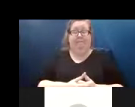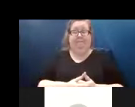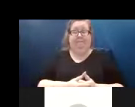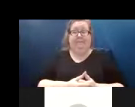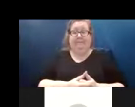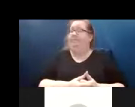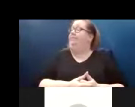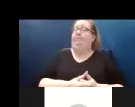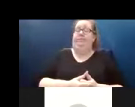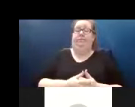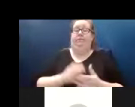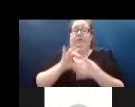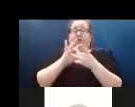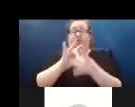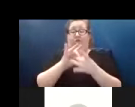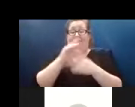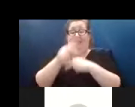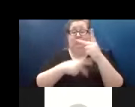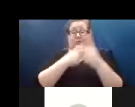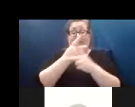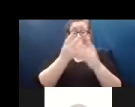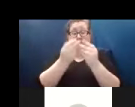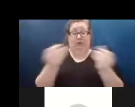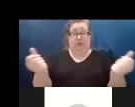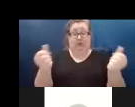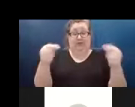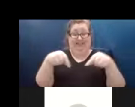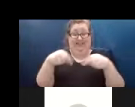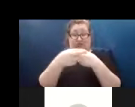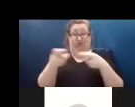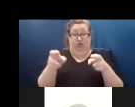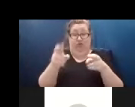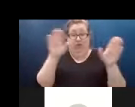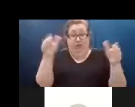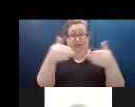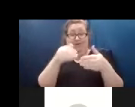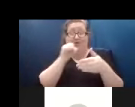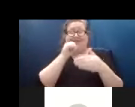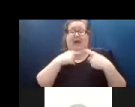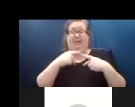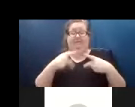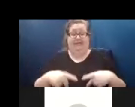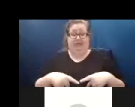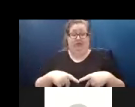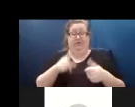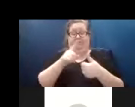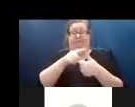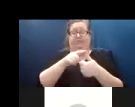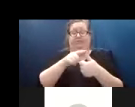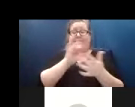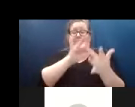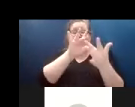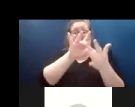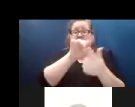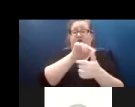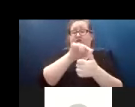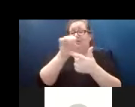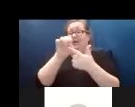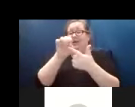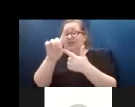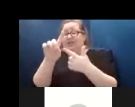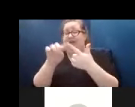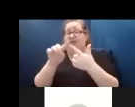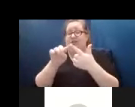So in terms of solution types, in this room, we're focused on the non-physical set of things, which include outreach, education, and capacity